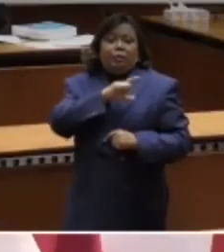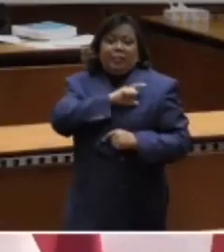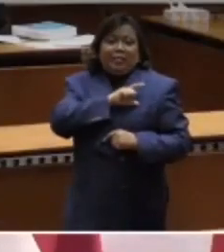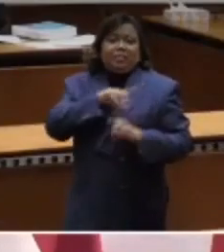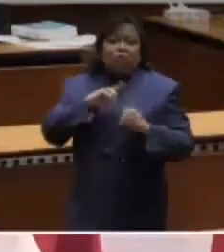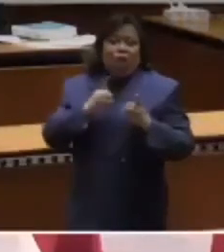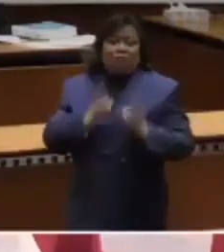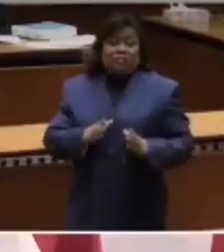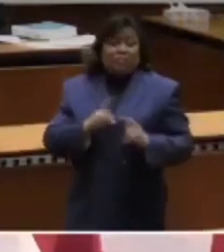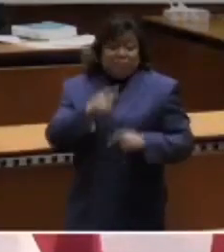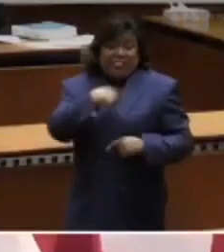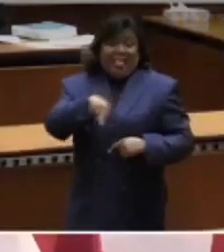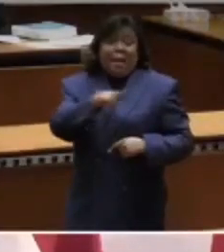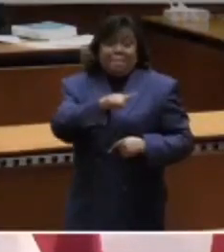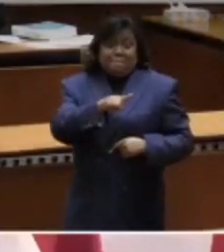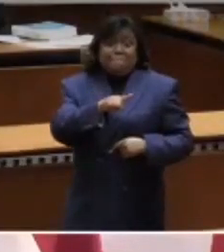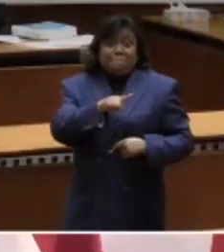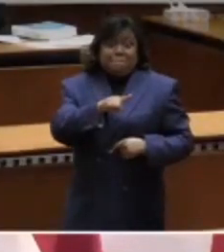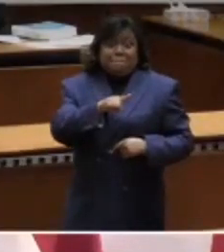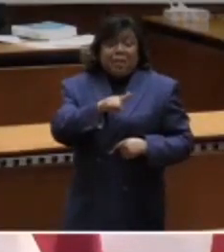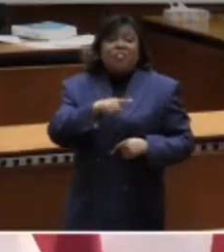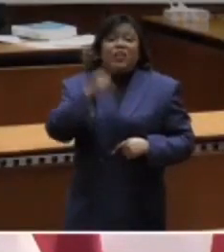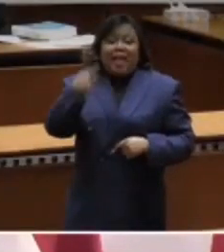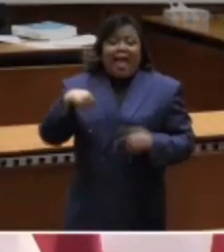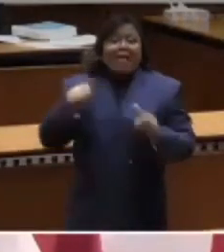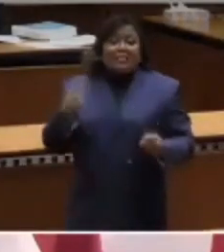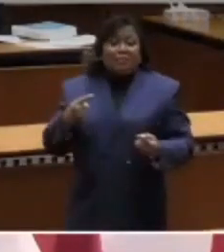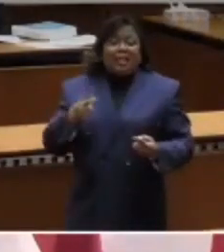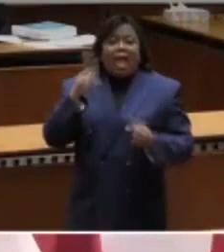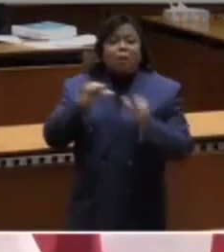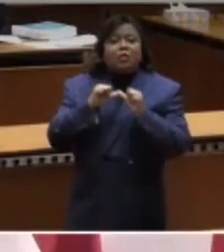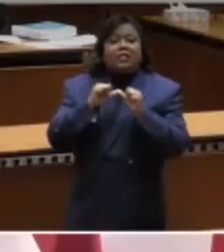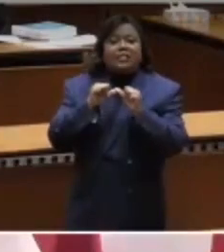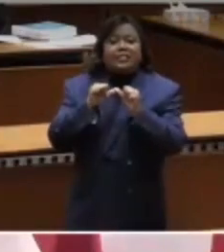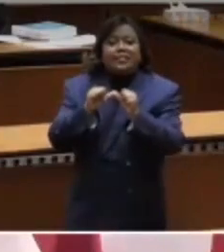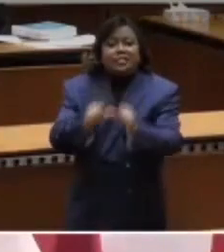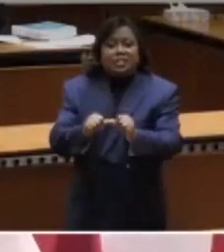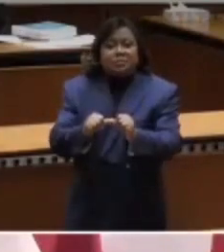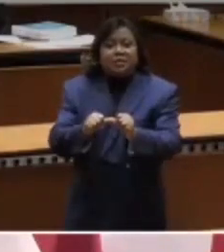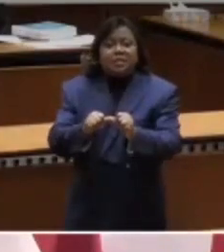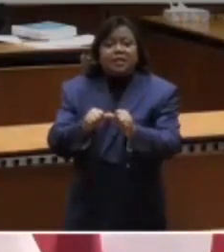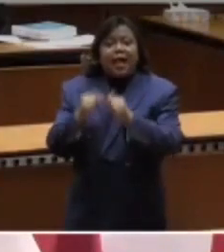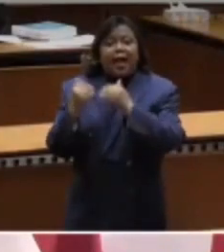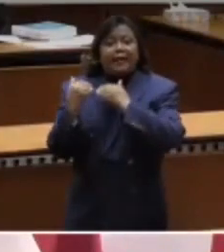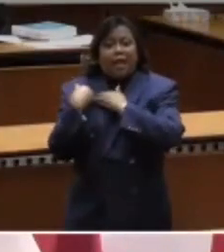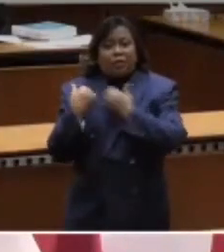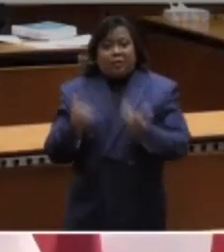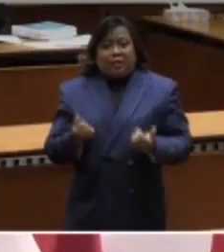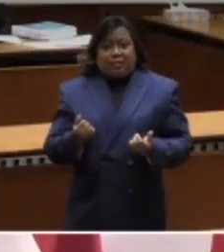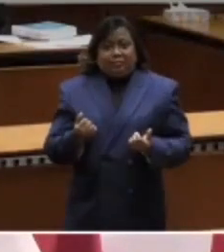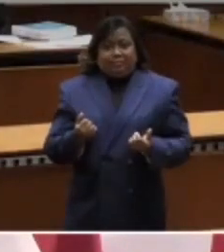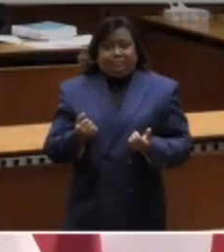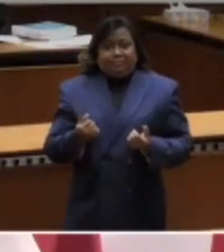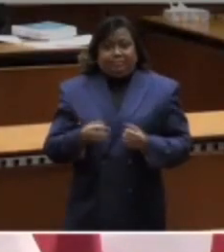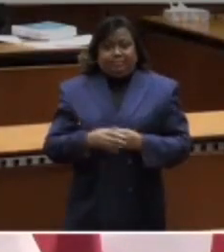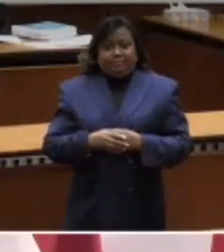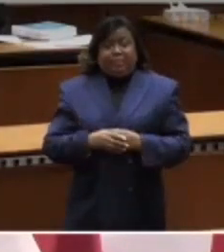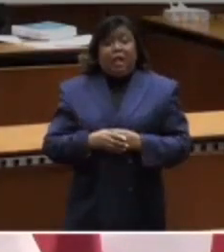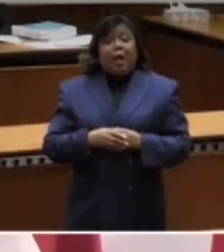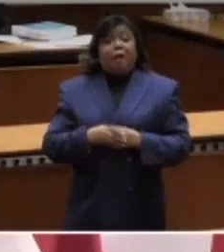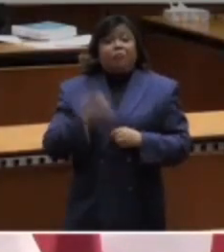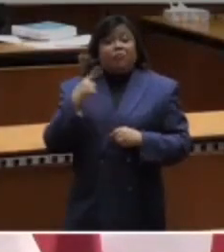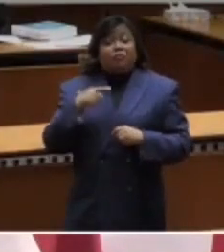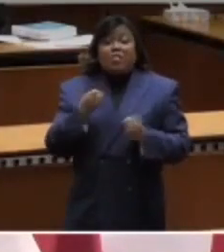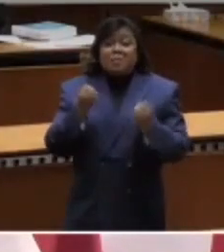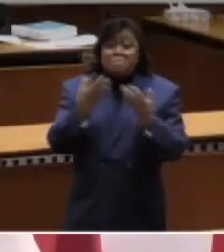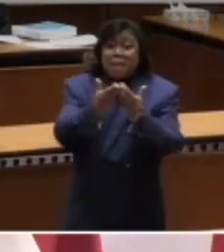officer. And for them, there has been and there will continue to be accountability. But for